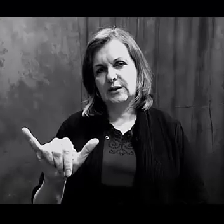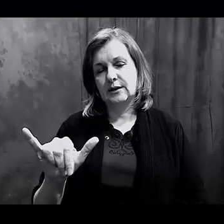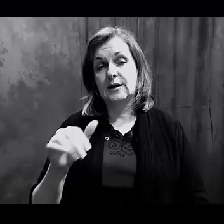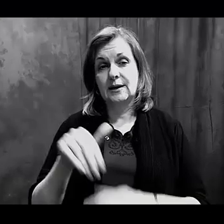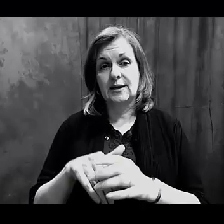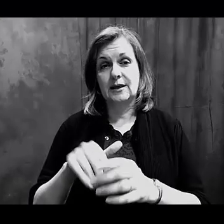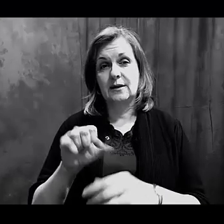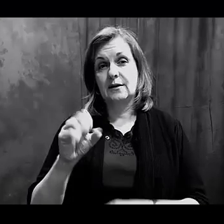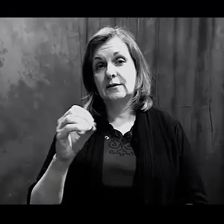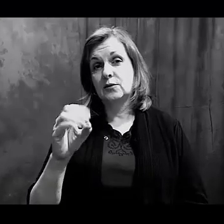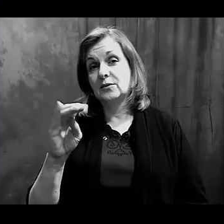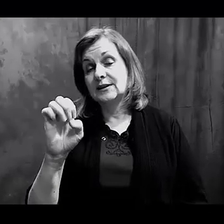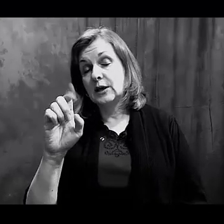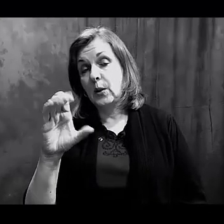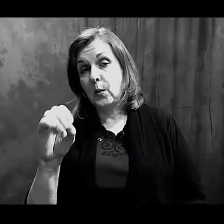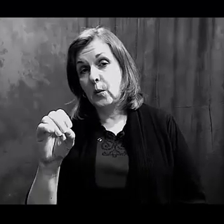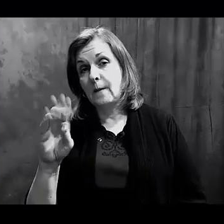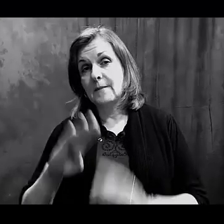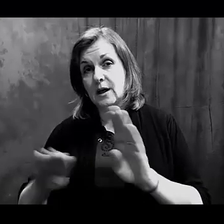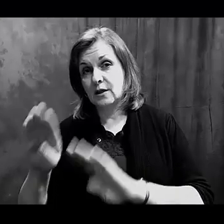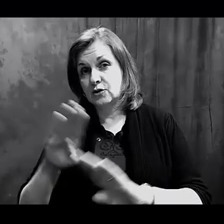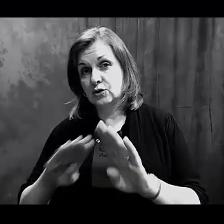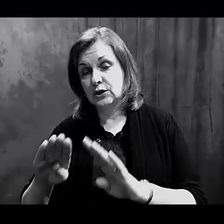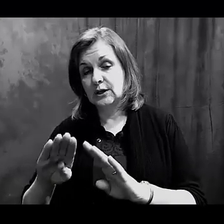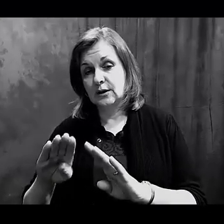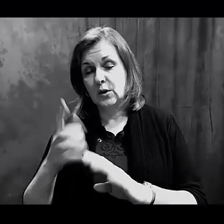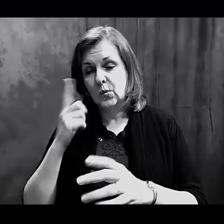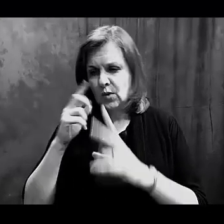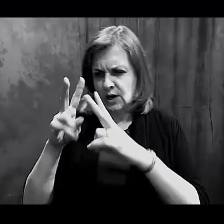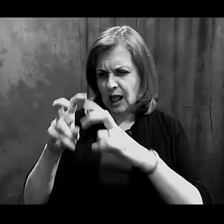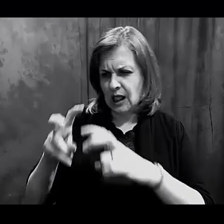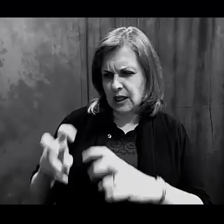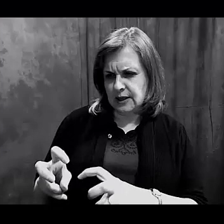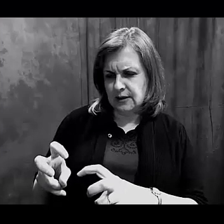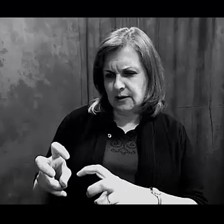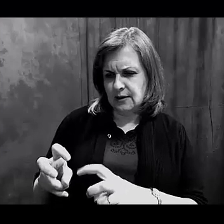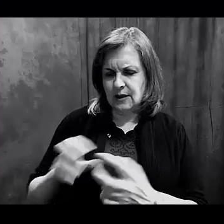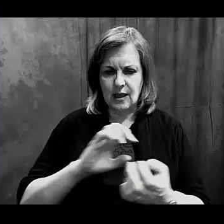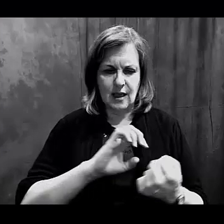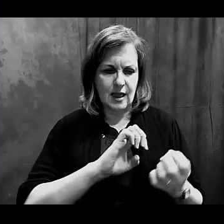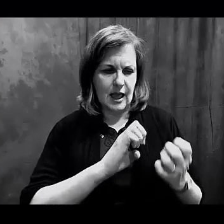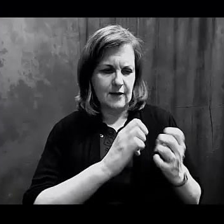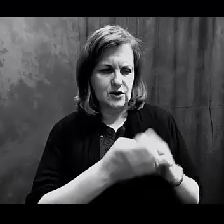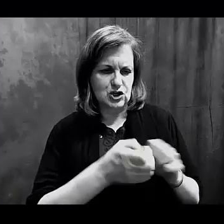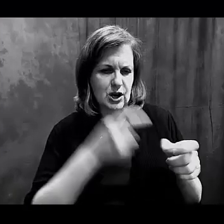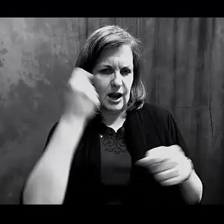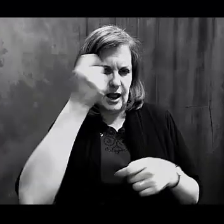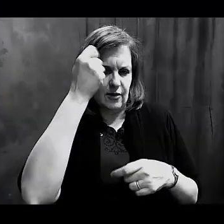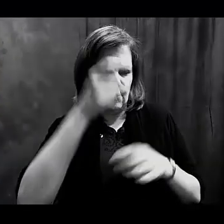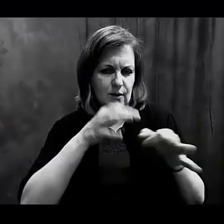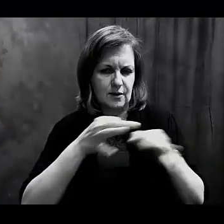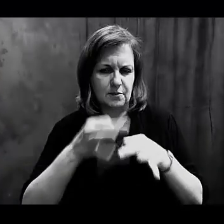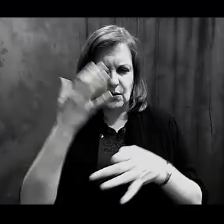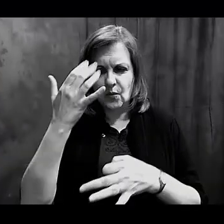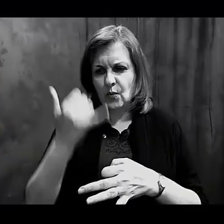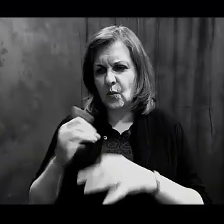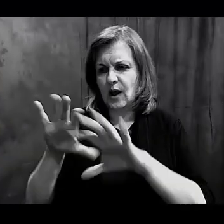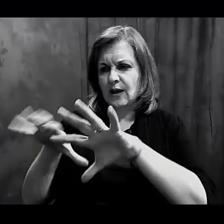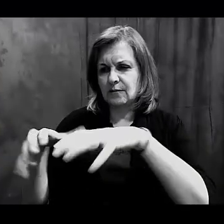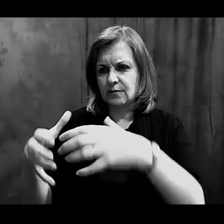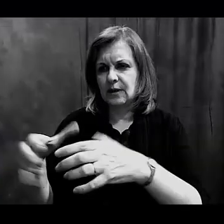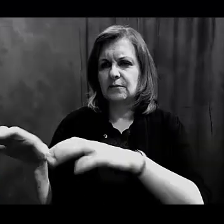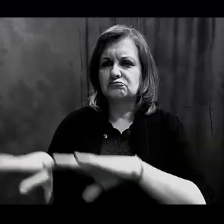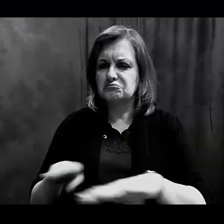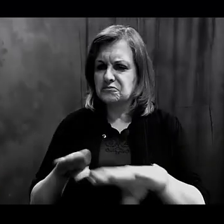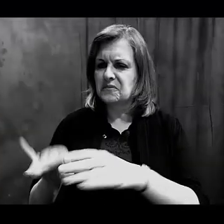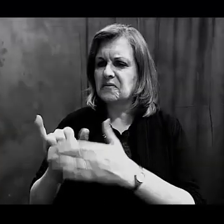look for in sociobiology or social behavior is essentially evolutionary theory explaining